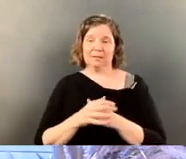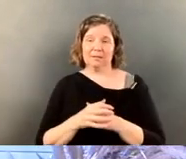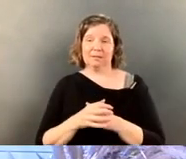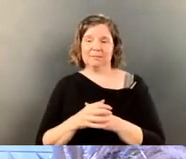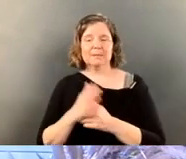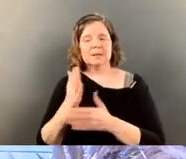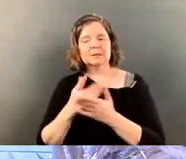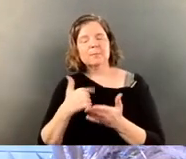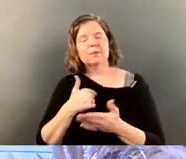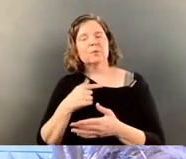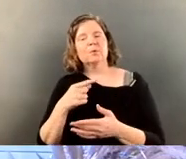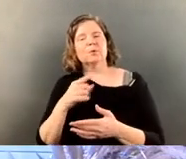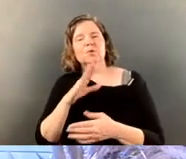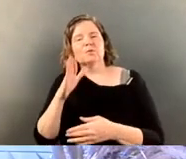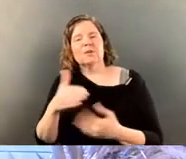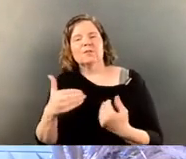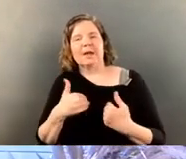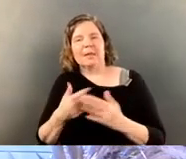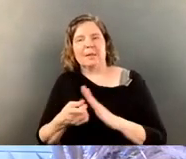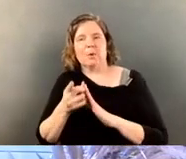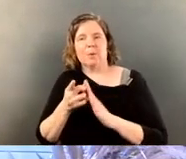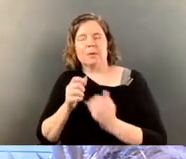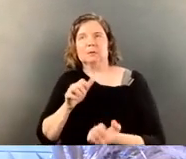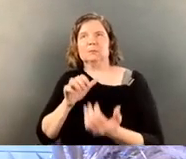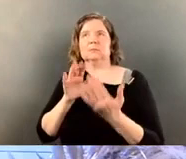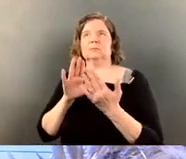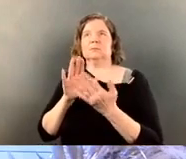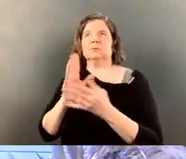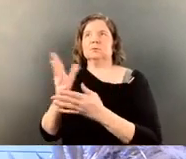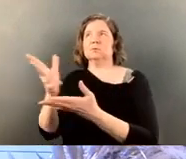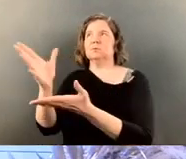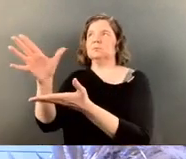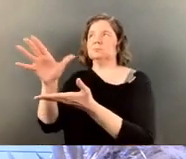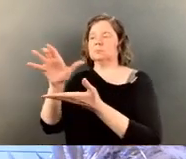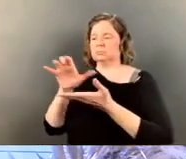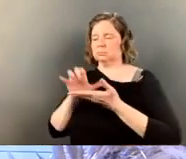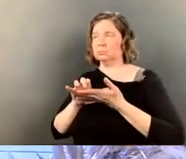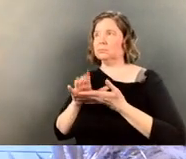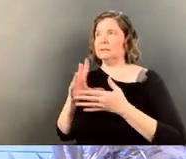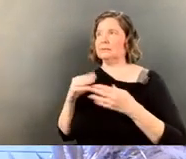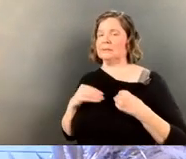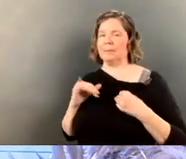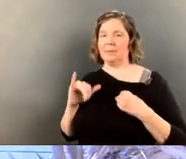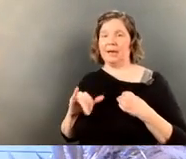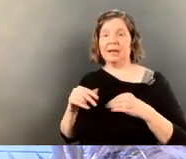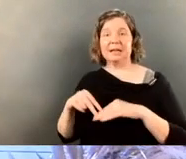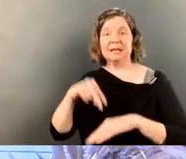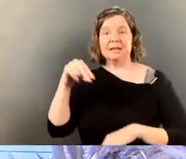And some of you just, you've never had your moment to take that. And Easter's a special time.